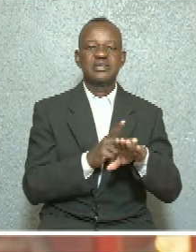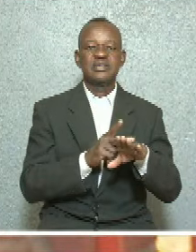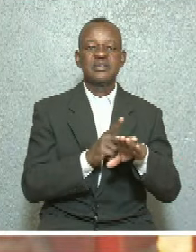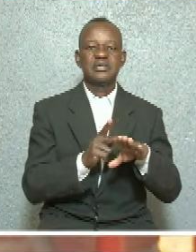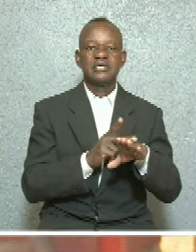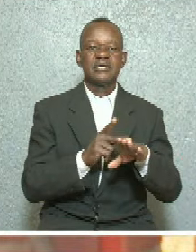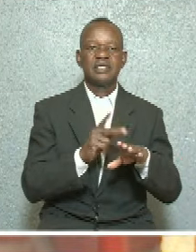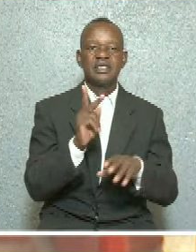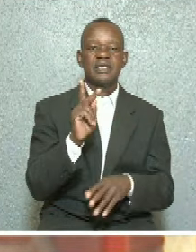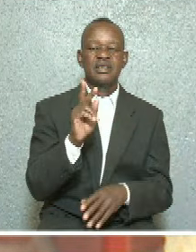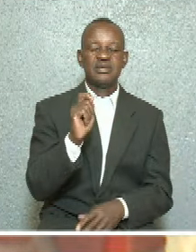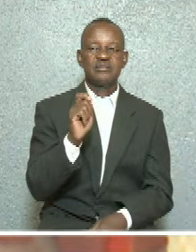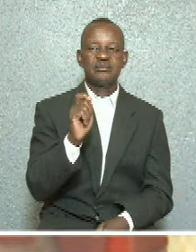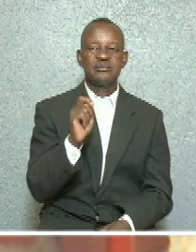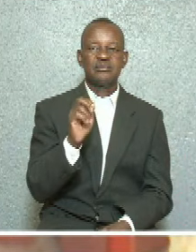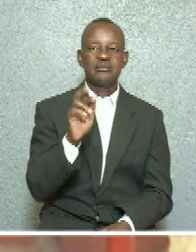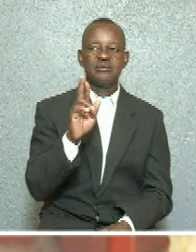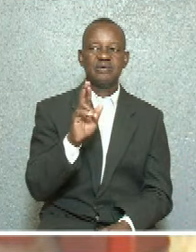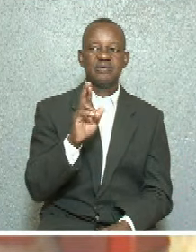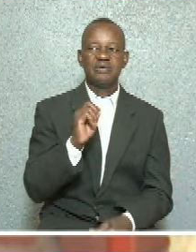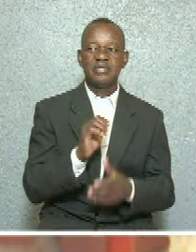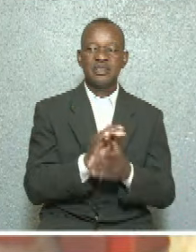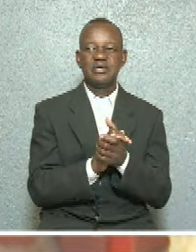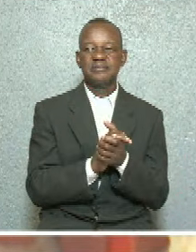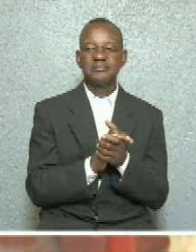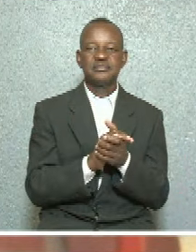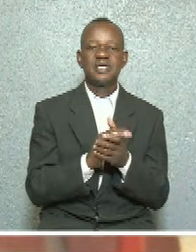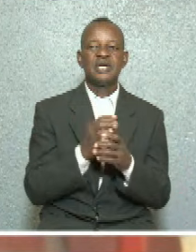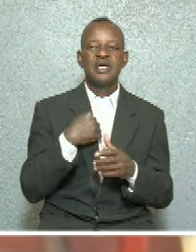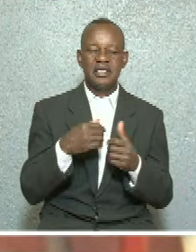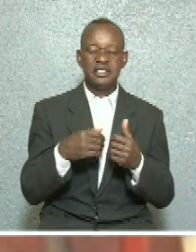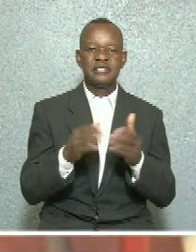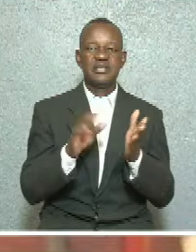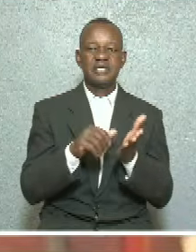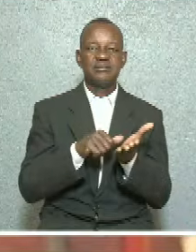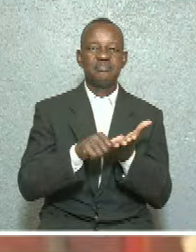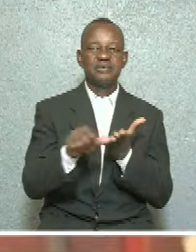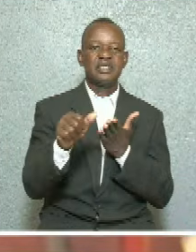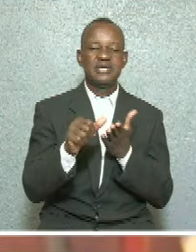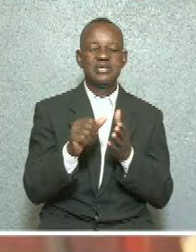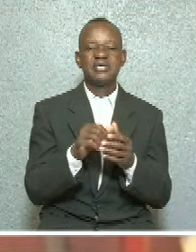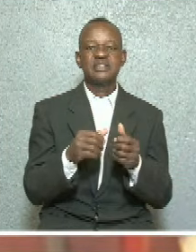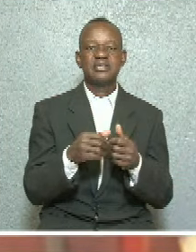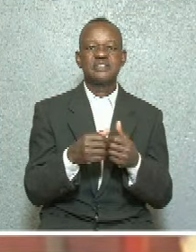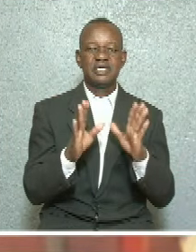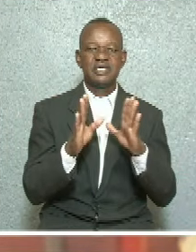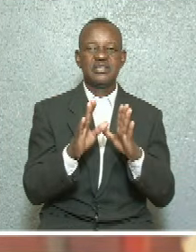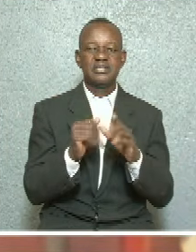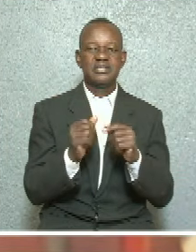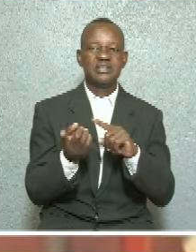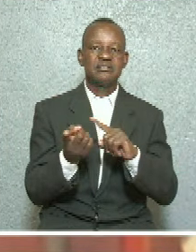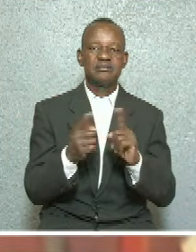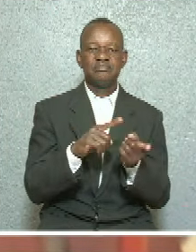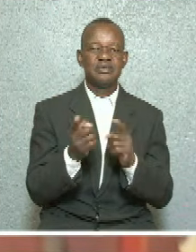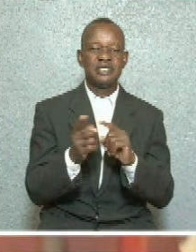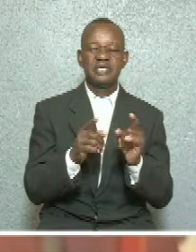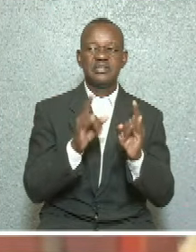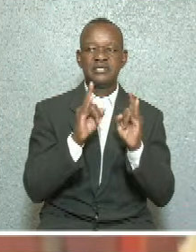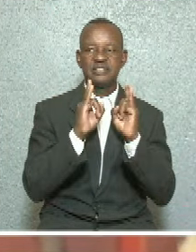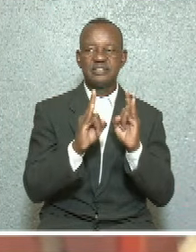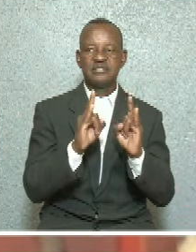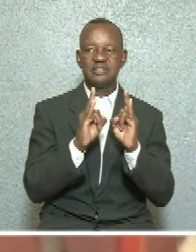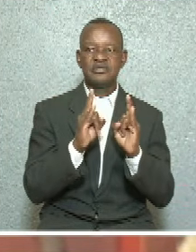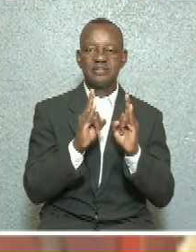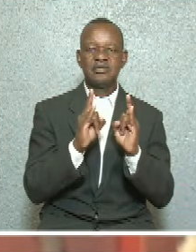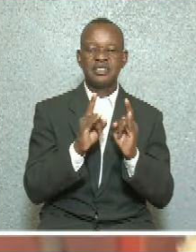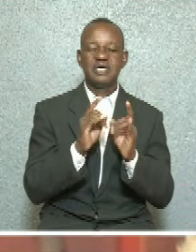me to Pay. I came to Pay, started playing soccer for Pay, and then the following year, I then officially got to join the program. Through